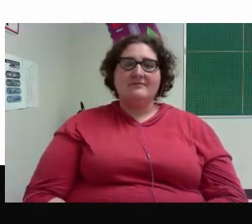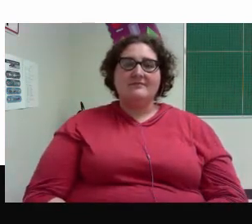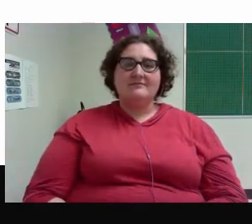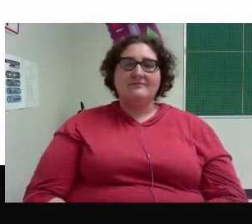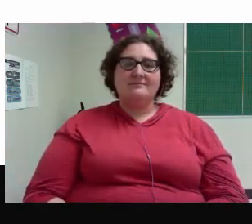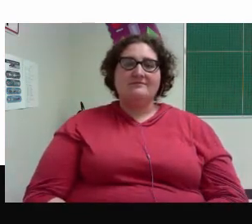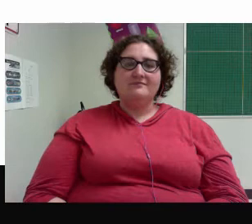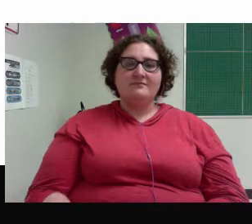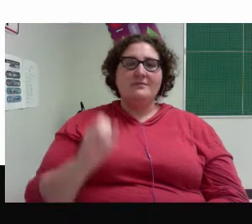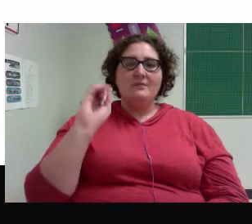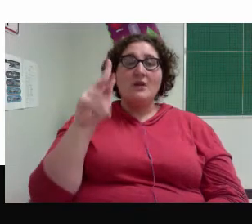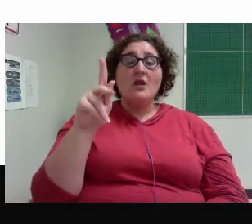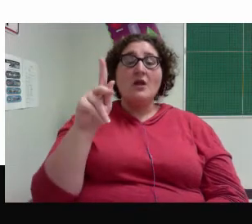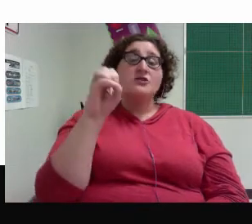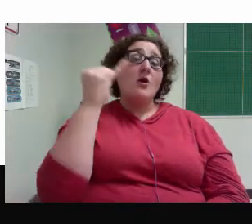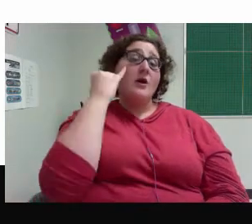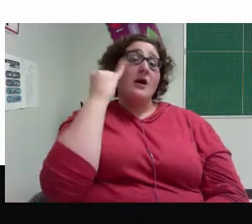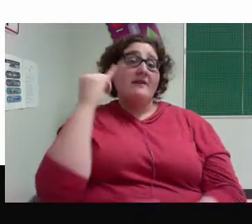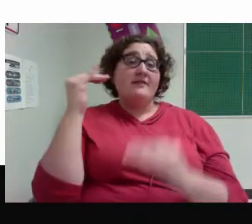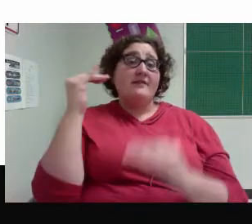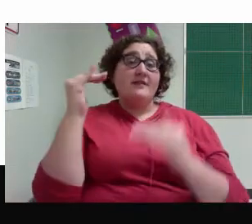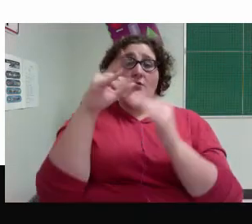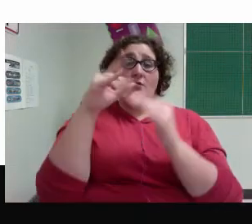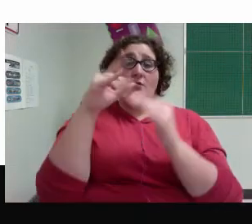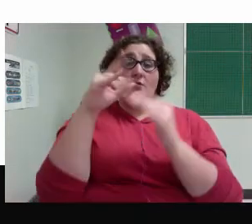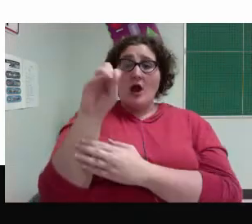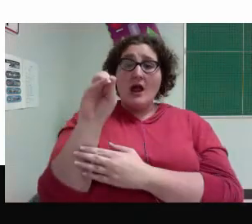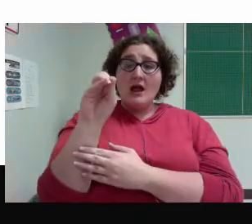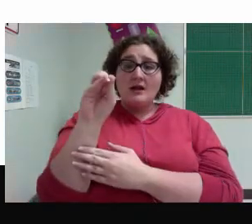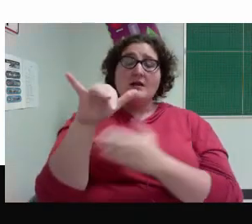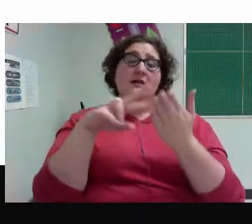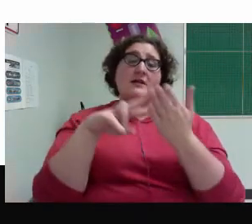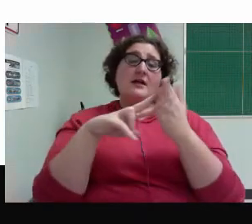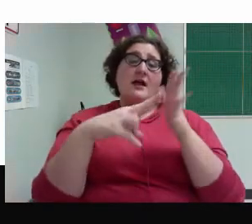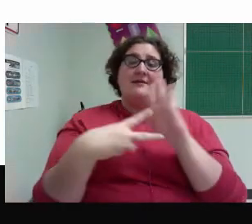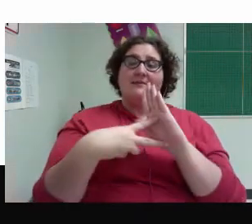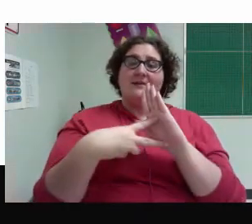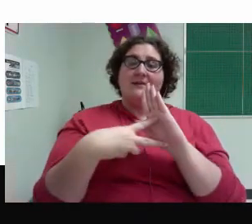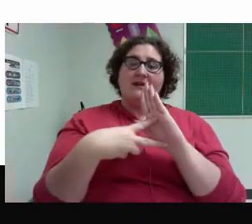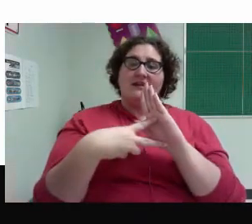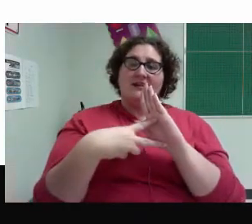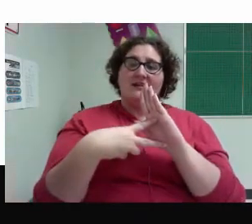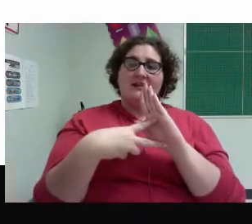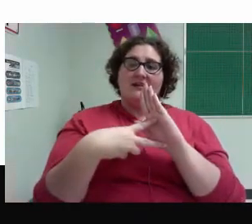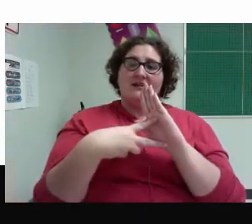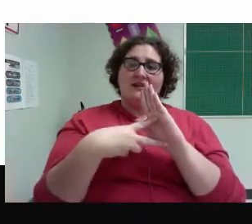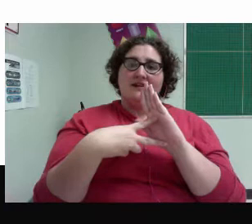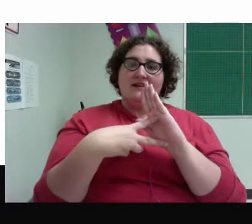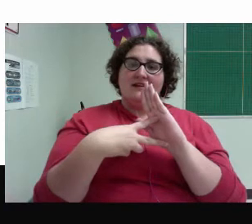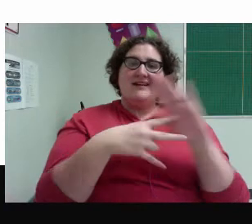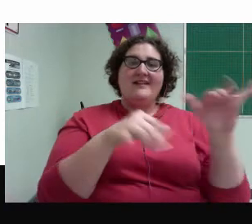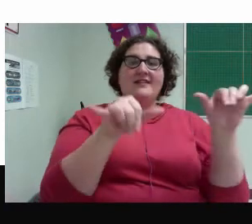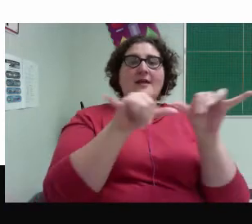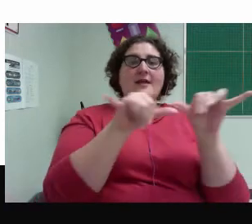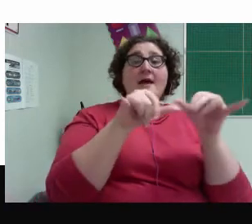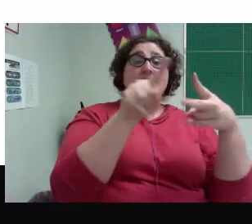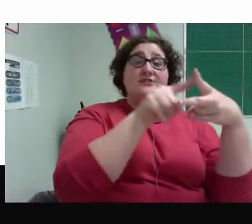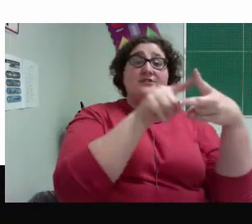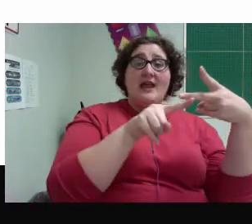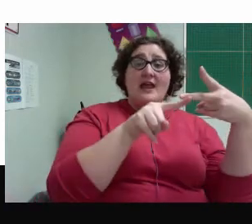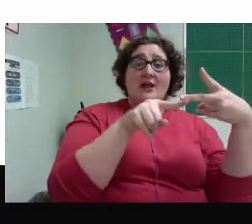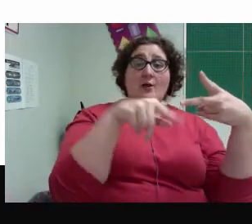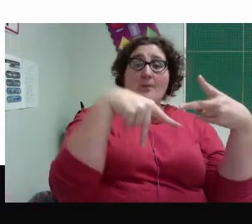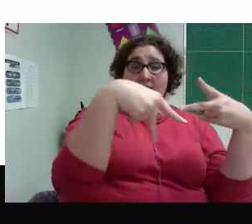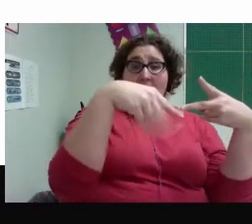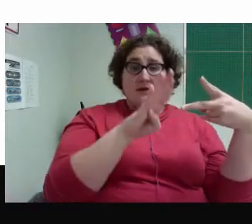Okay, so if they're supplementary, that means that, to start my equation, the measure of